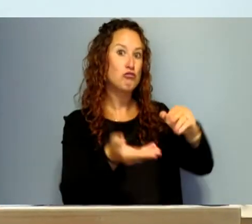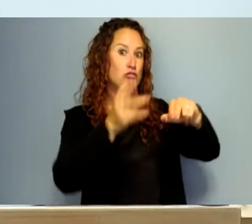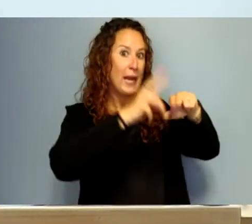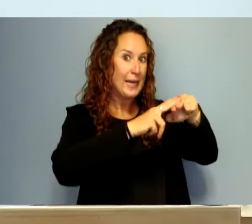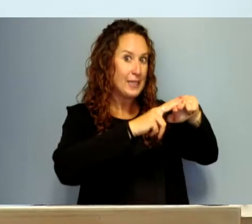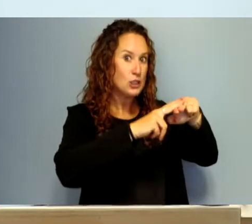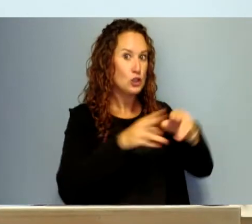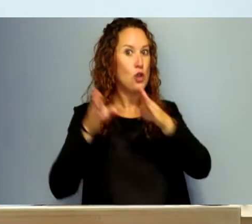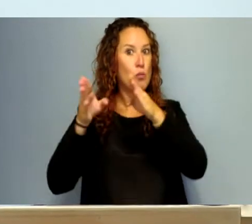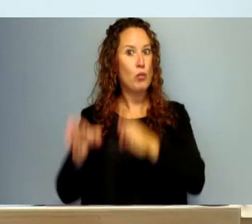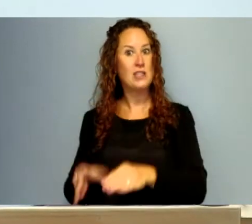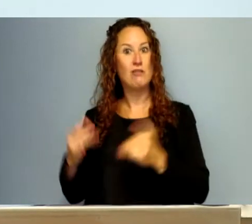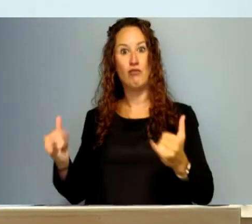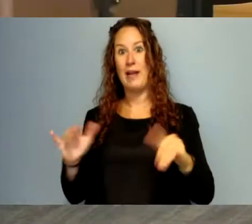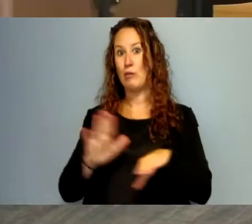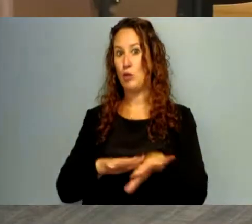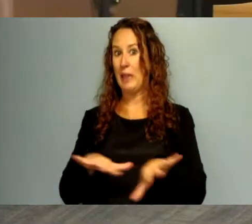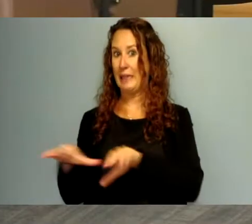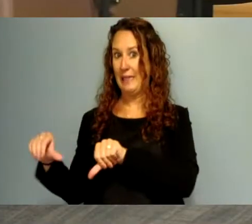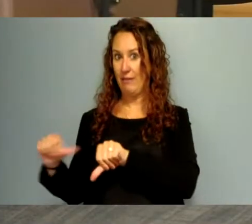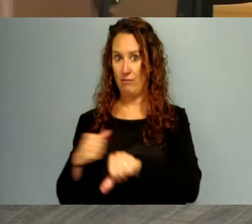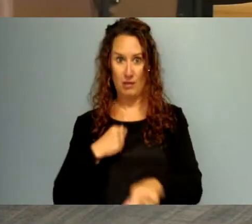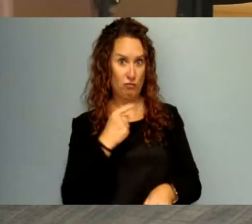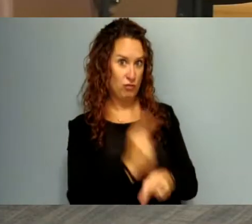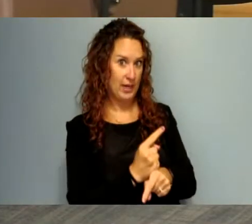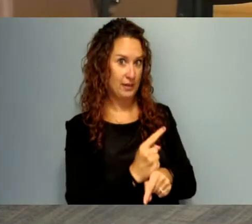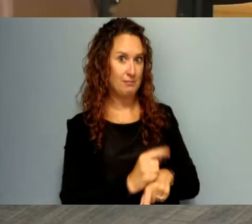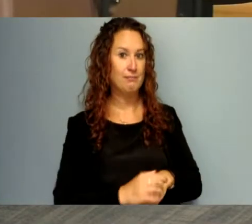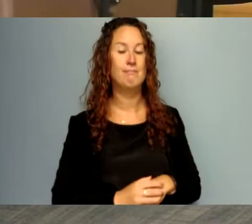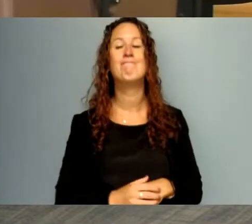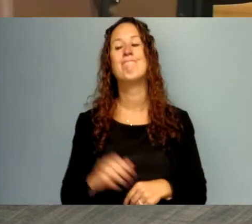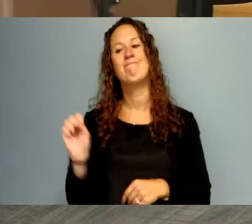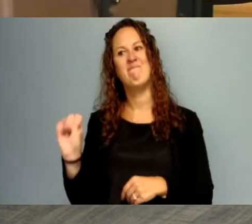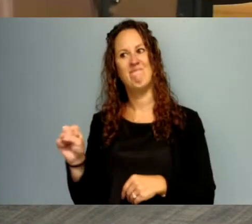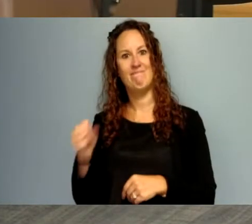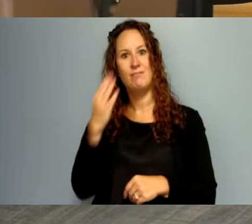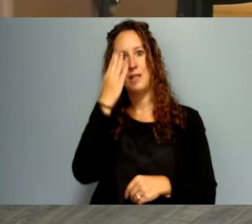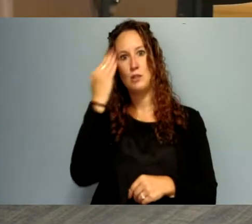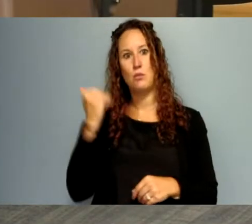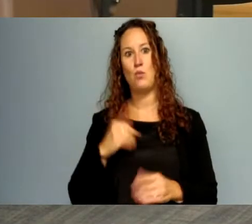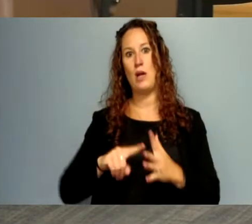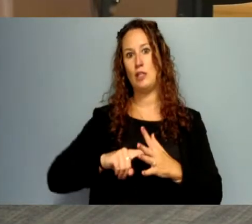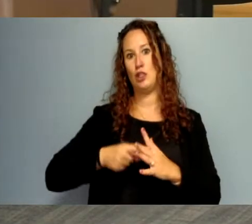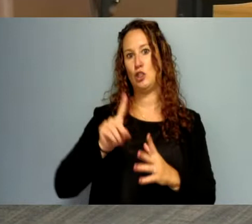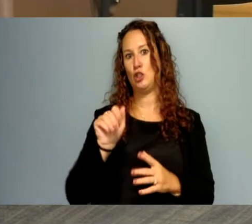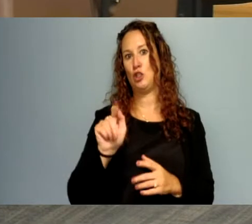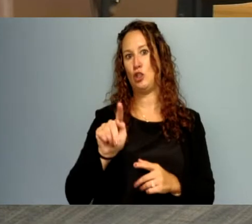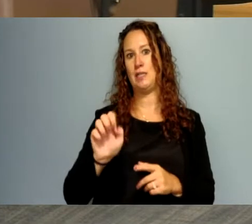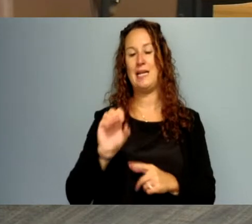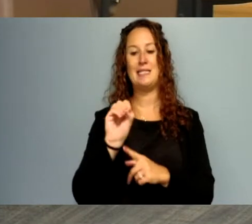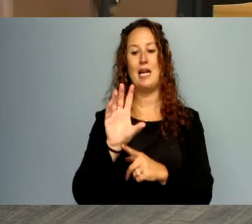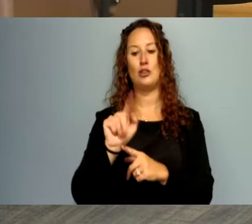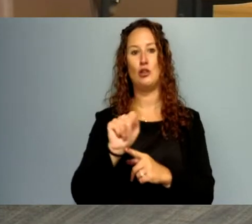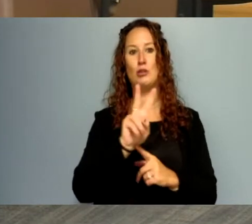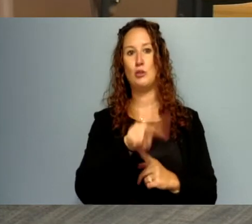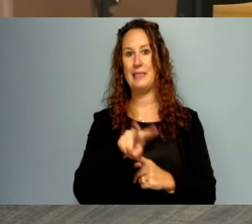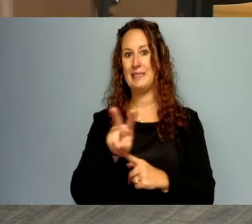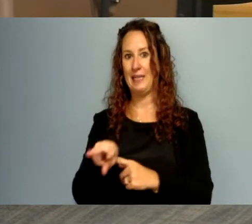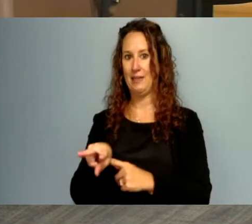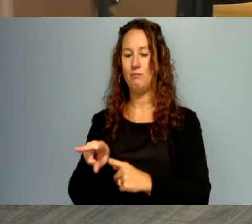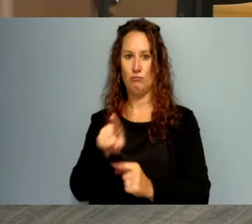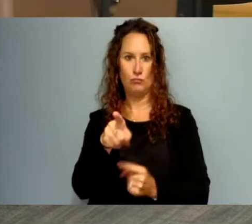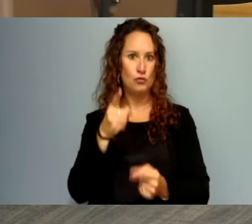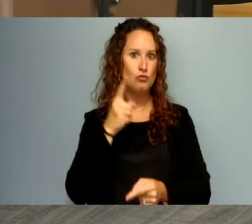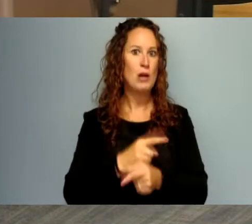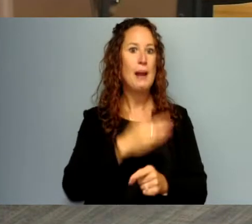that accurate? Yes, that is why I have October 22nd as the effective date. You are correct, because